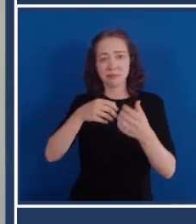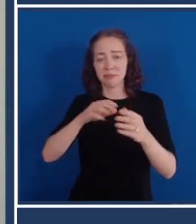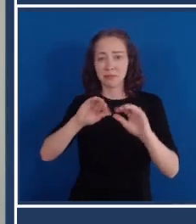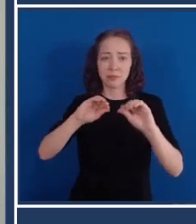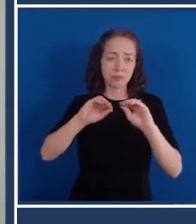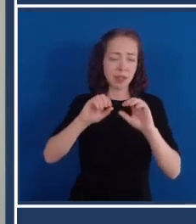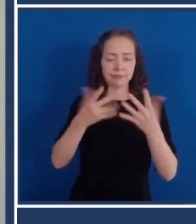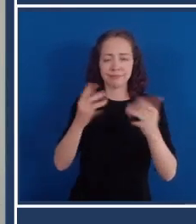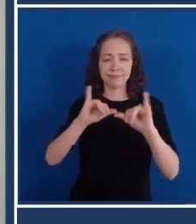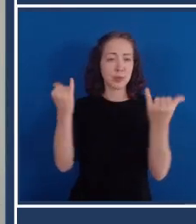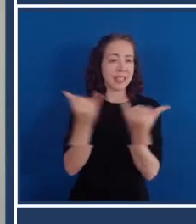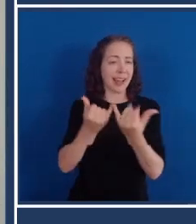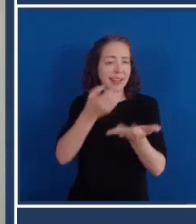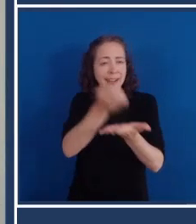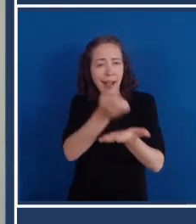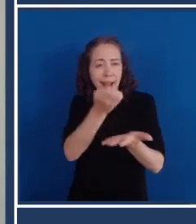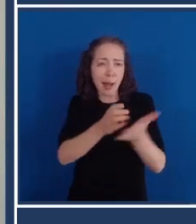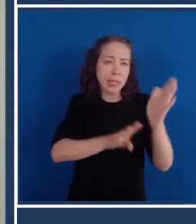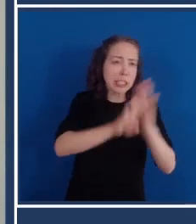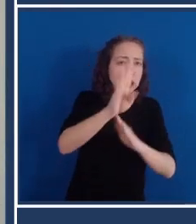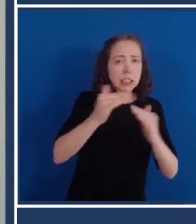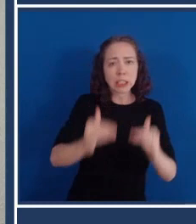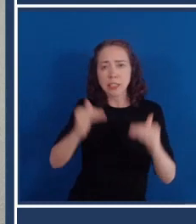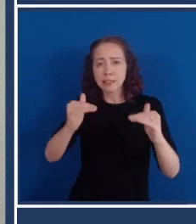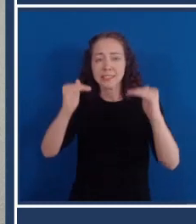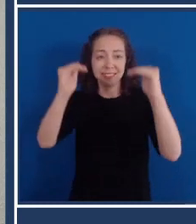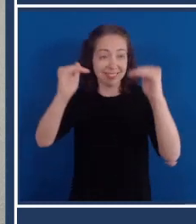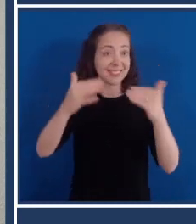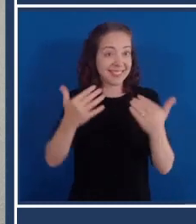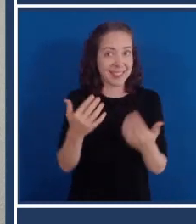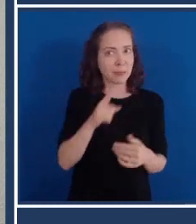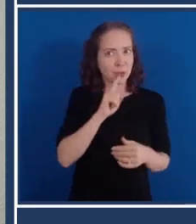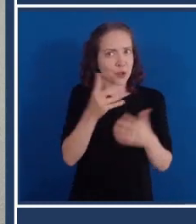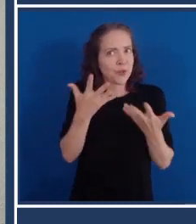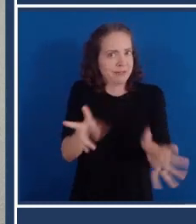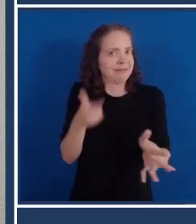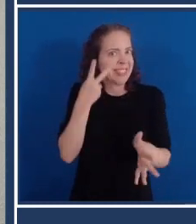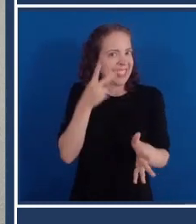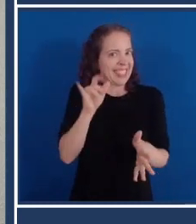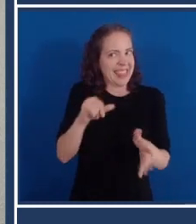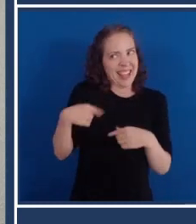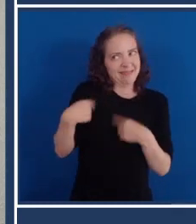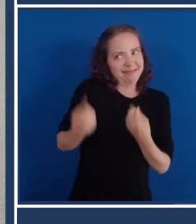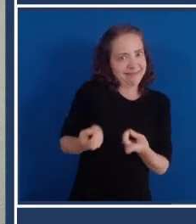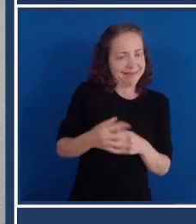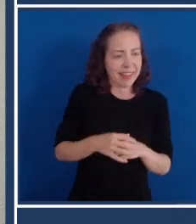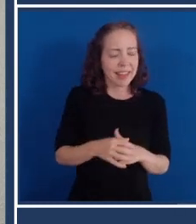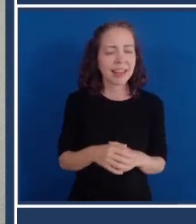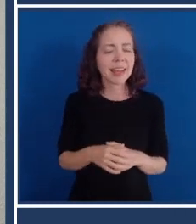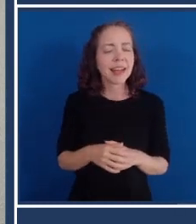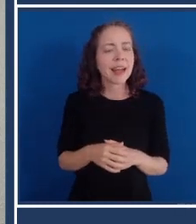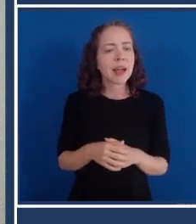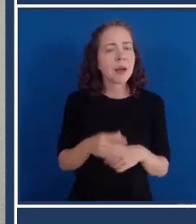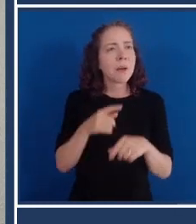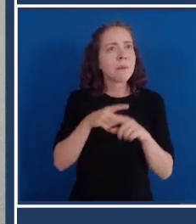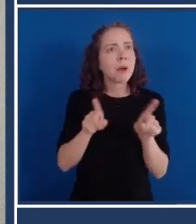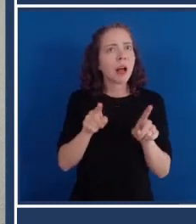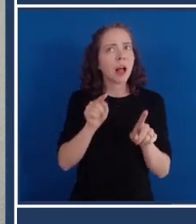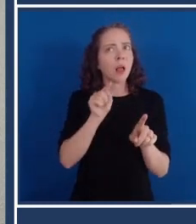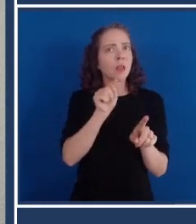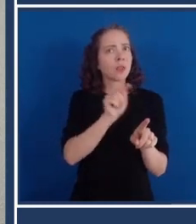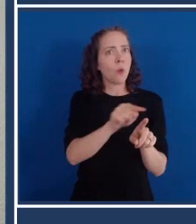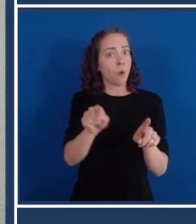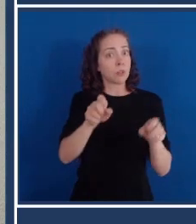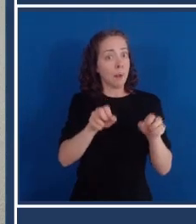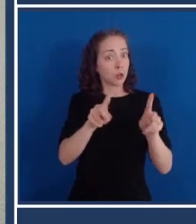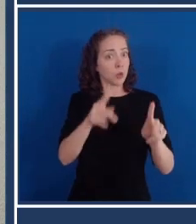the course of the Ability Summit program. And yet, to realise these opportunities, we really need